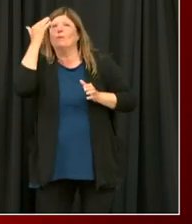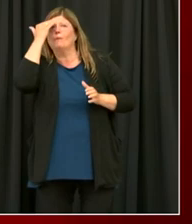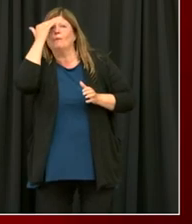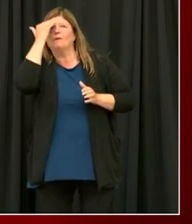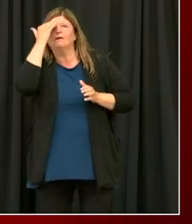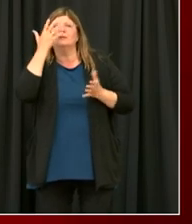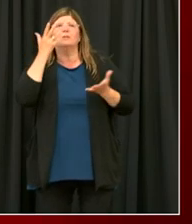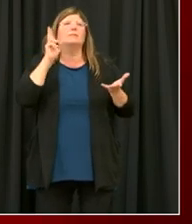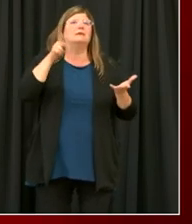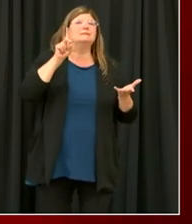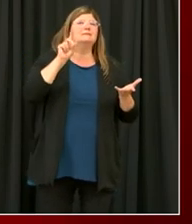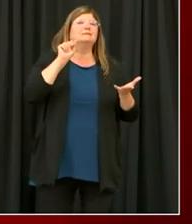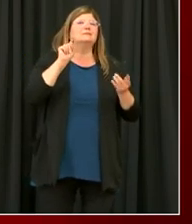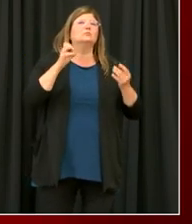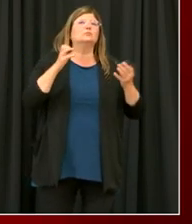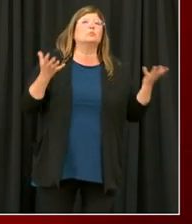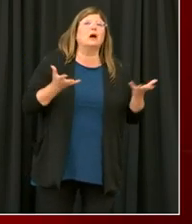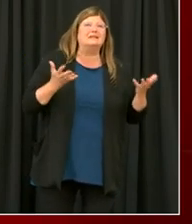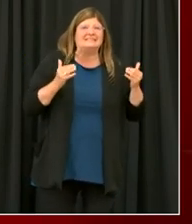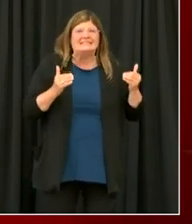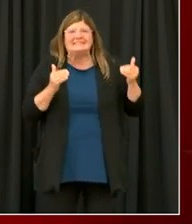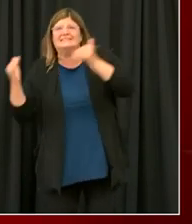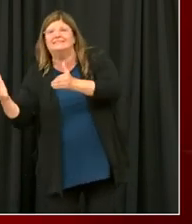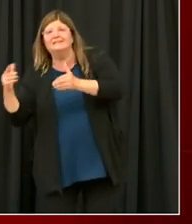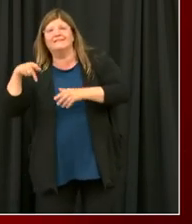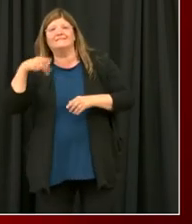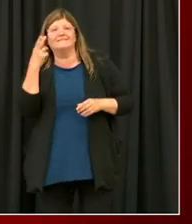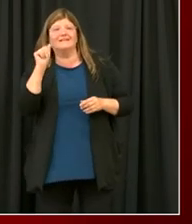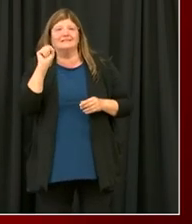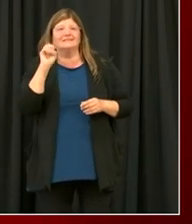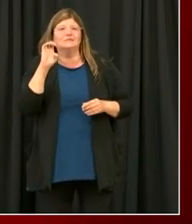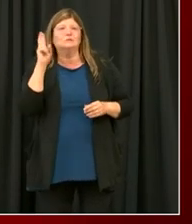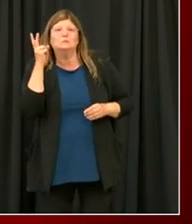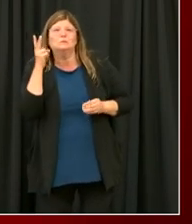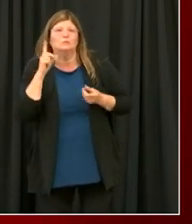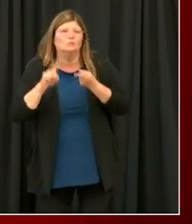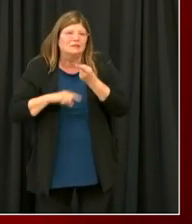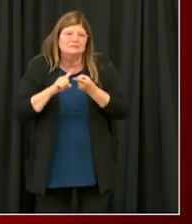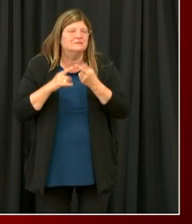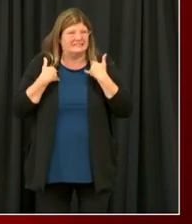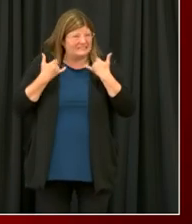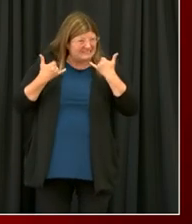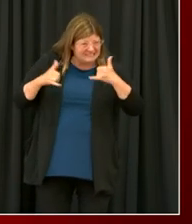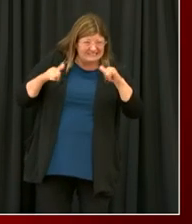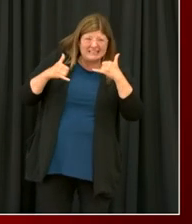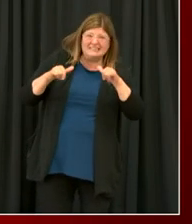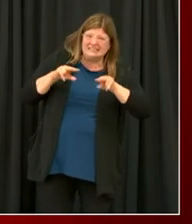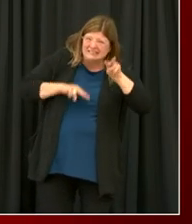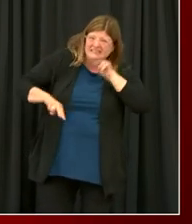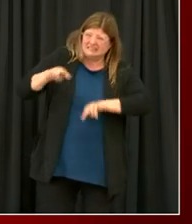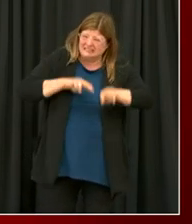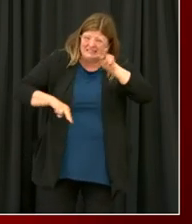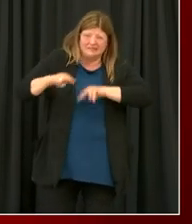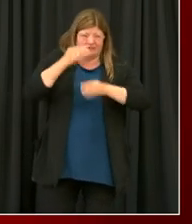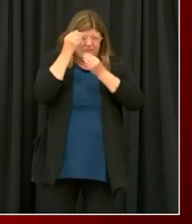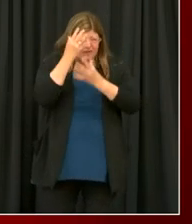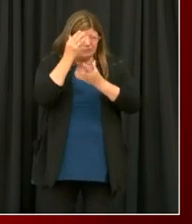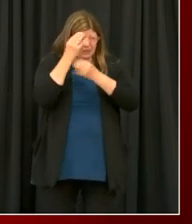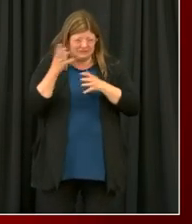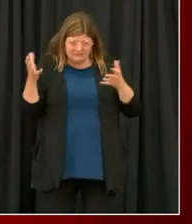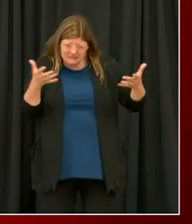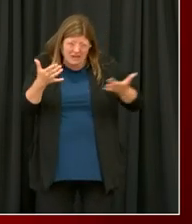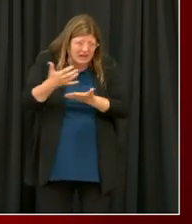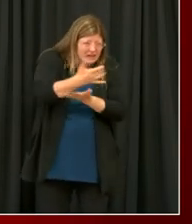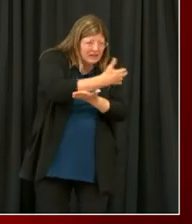2, and as we continue to plan for Phase 2 and monitor the data, we continue to